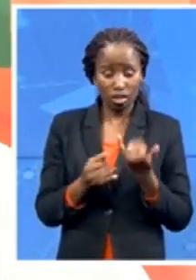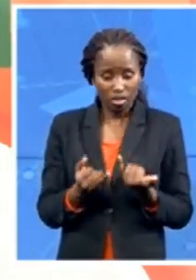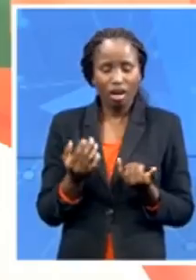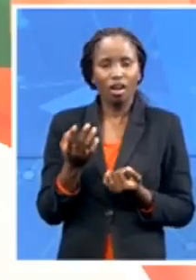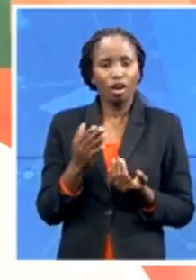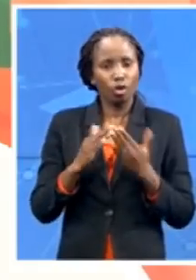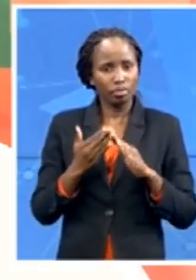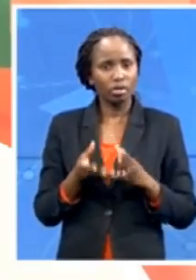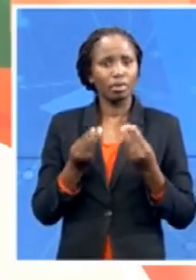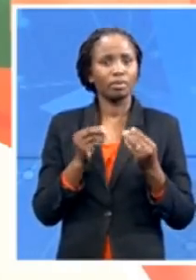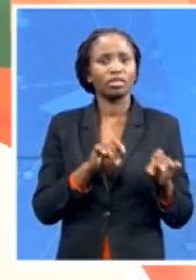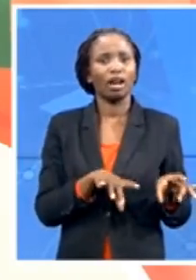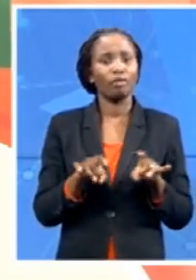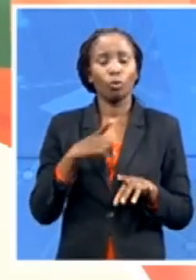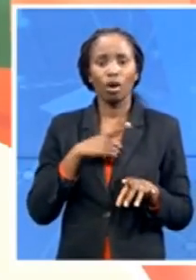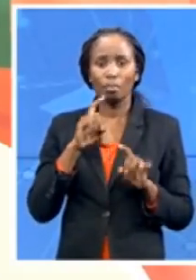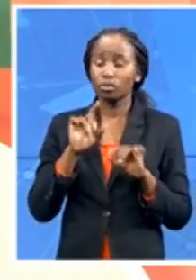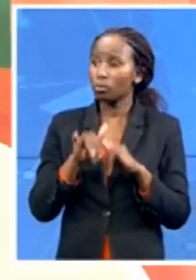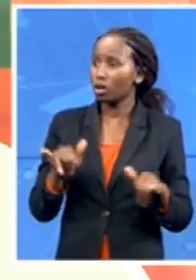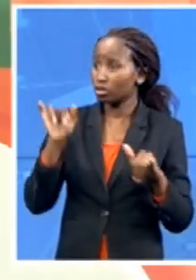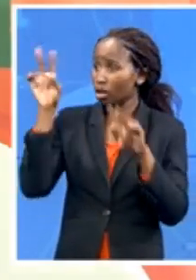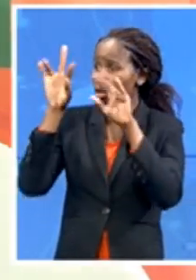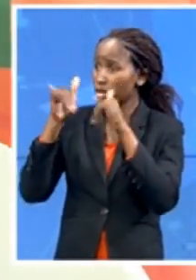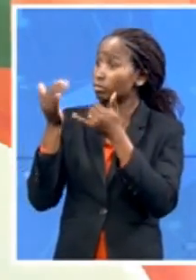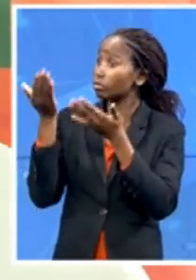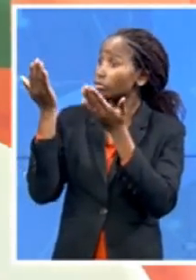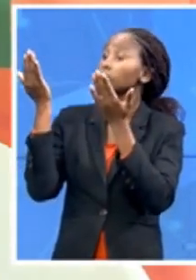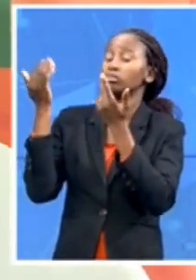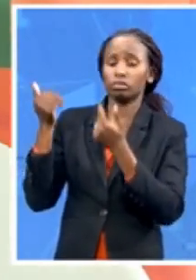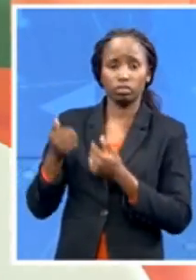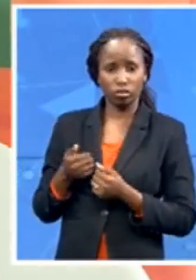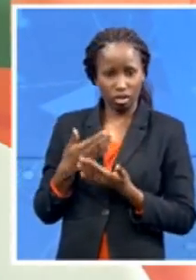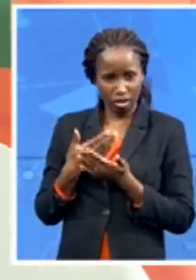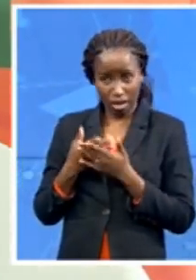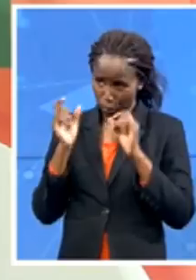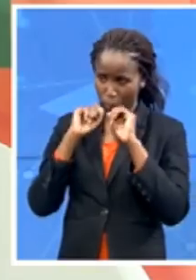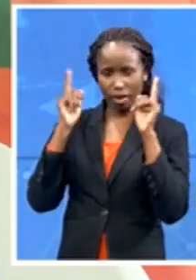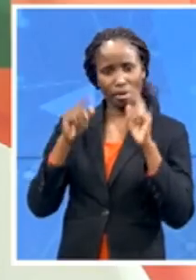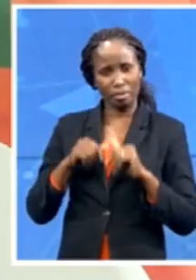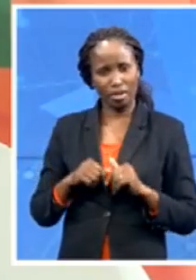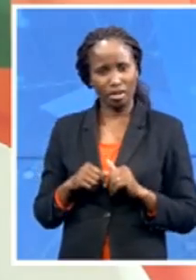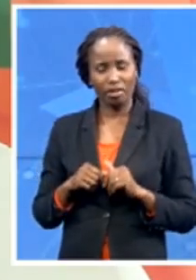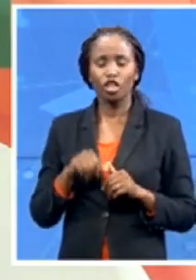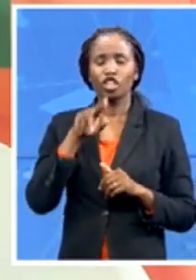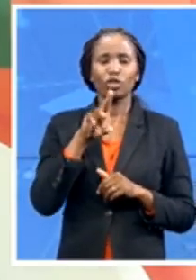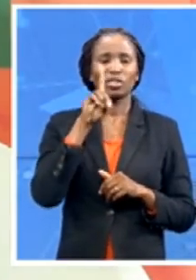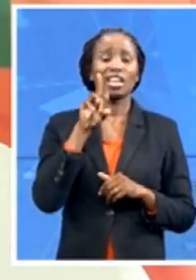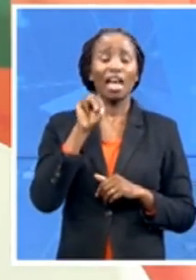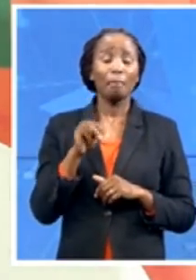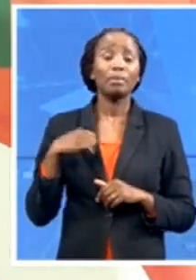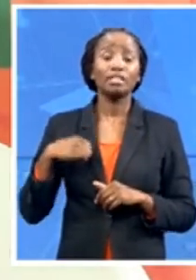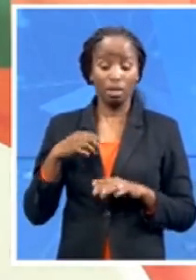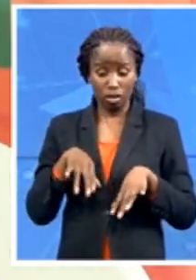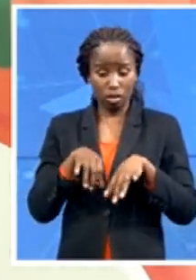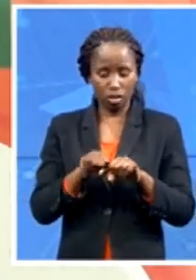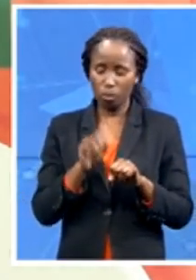Eskom to wake up and smell the roses. UDM municipalities will therefore approach the Department of